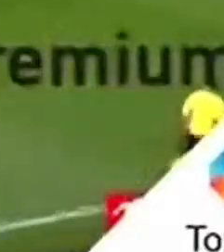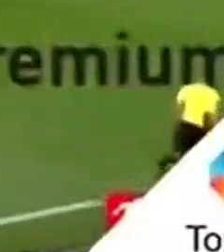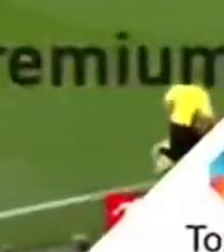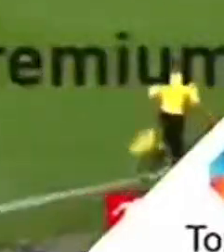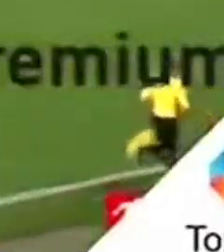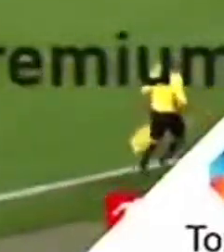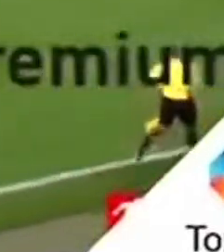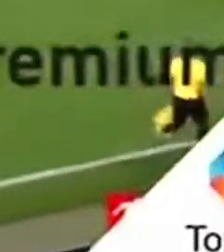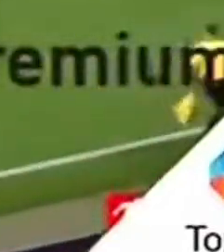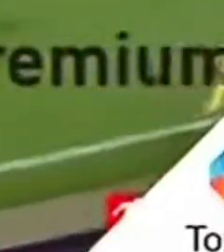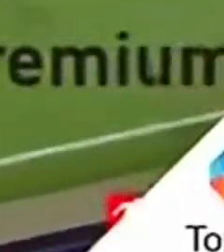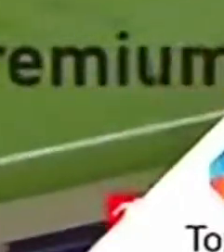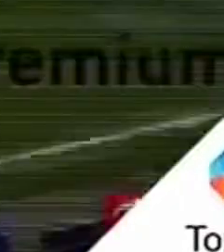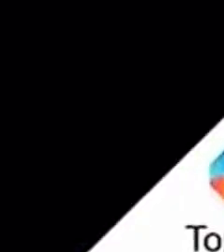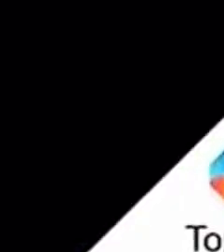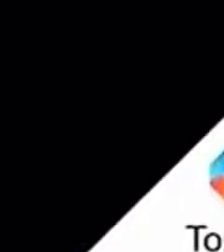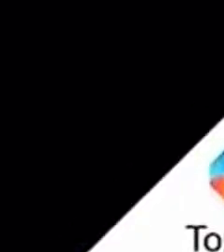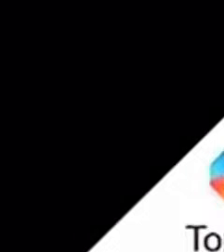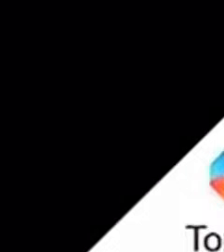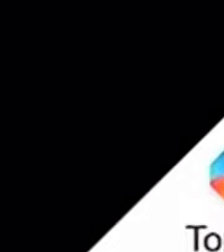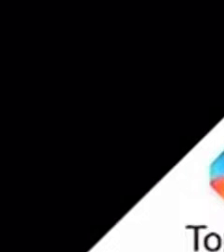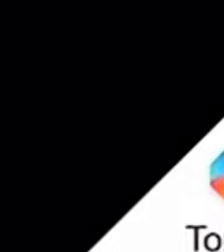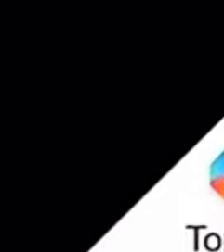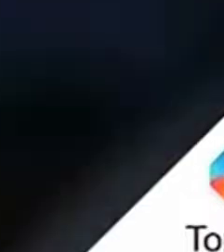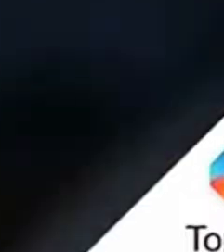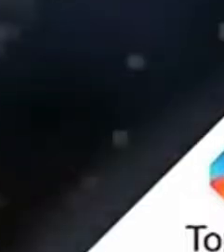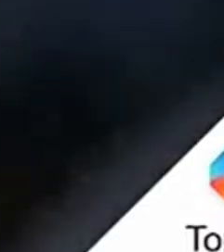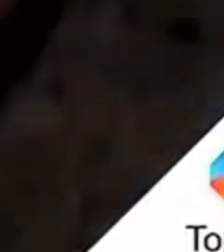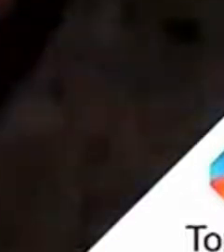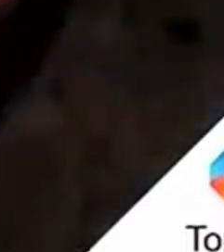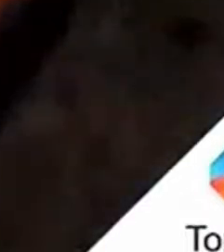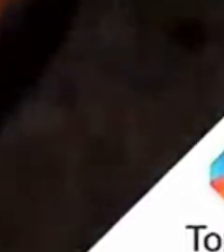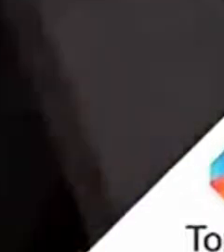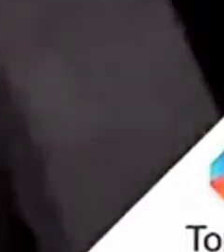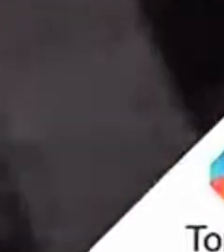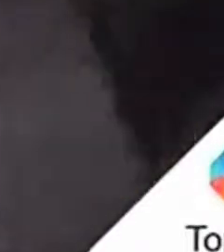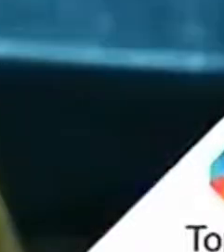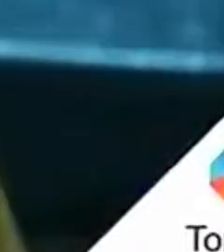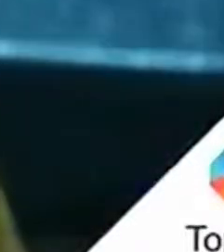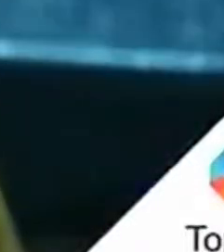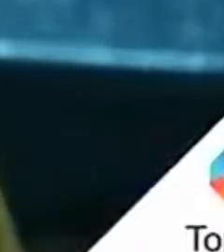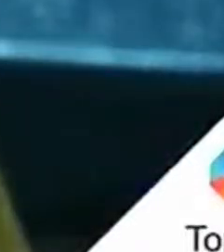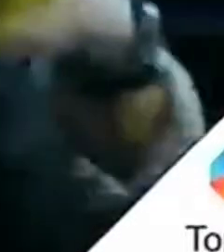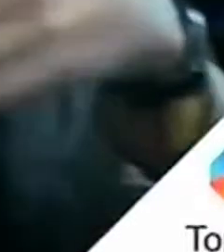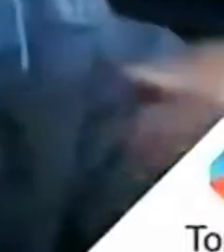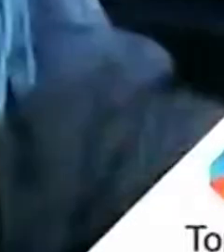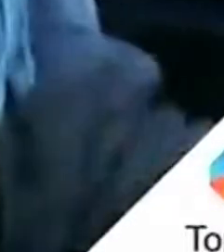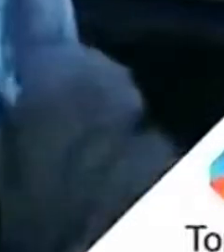on your favorite sports channels. Care for more? Catch up with the best telenovelas,